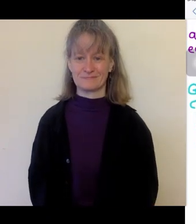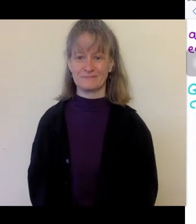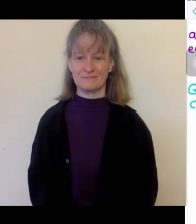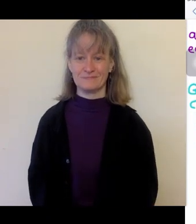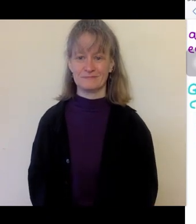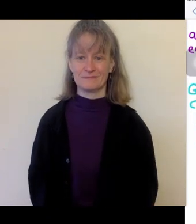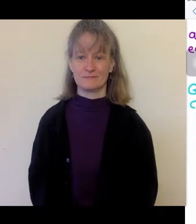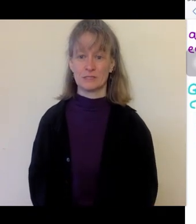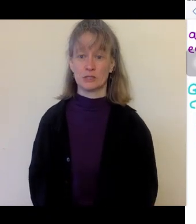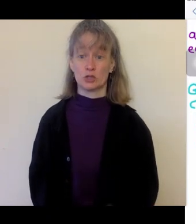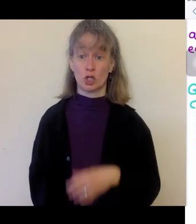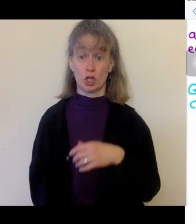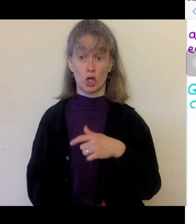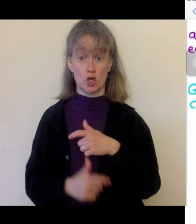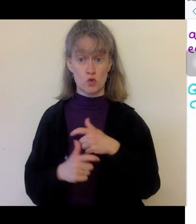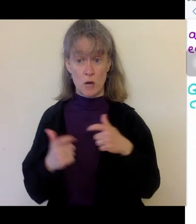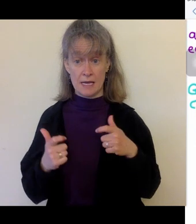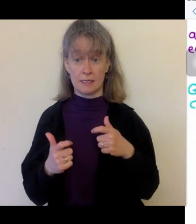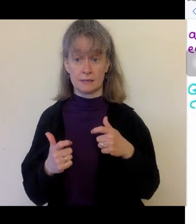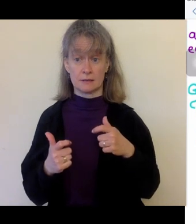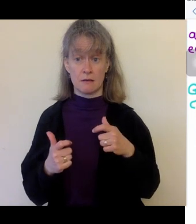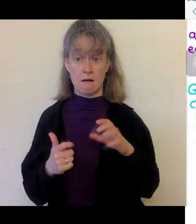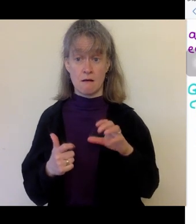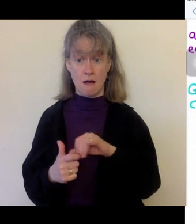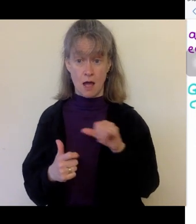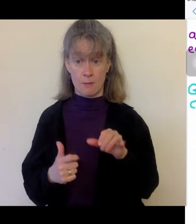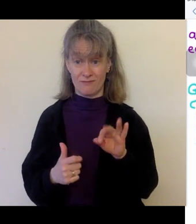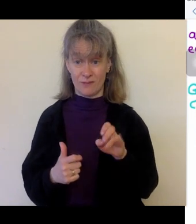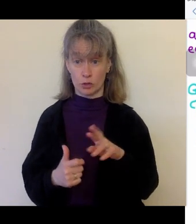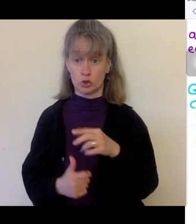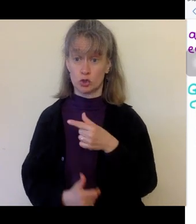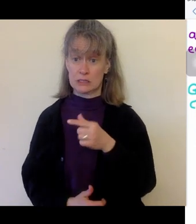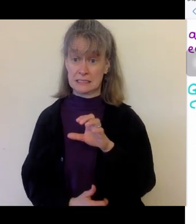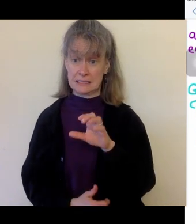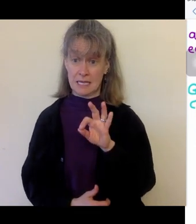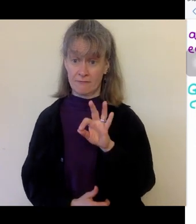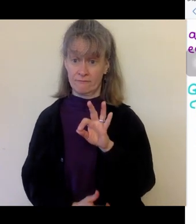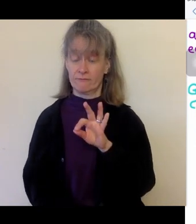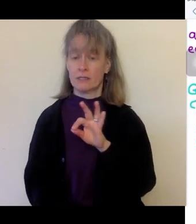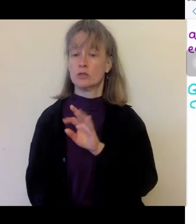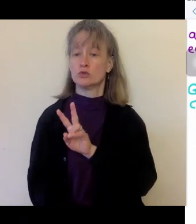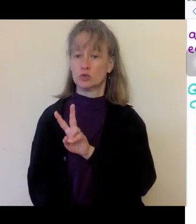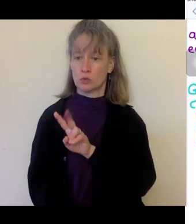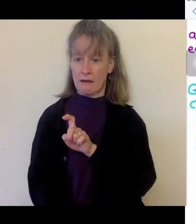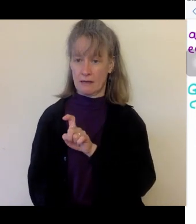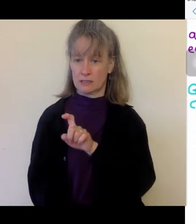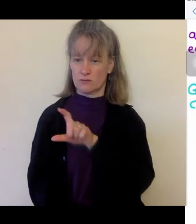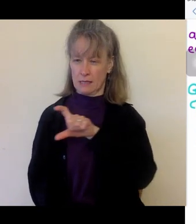So the greatest common factor from our top row is 2x.